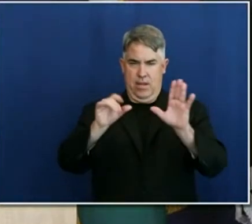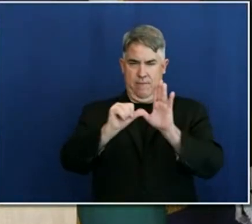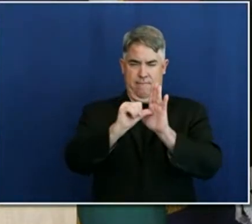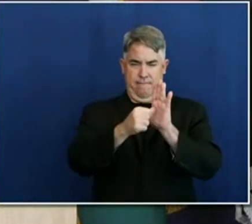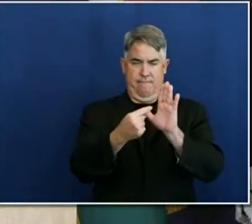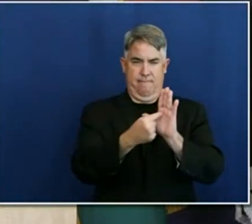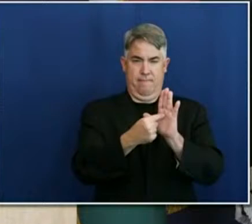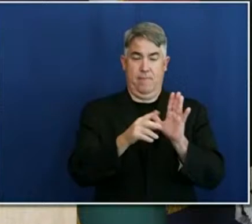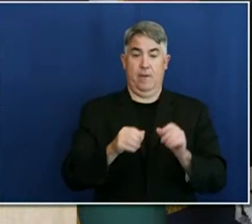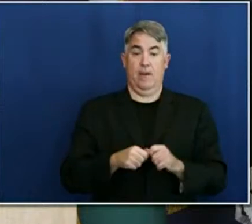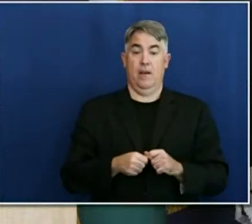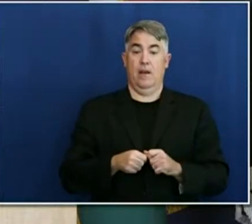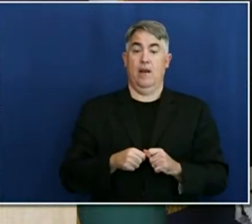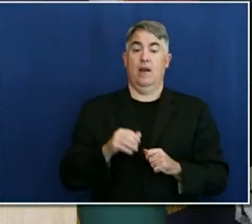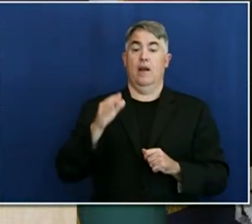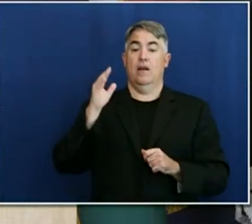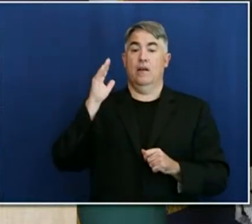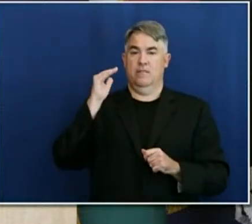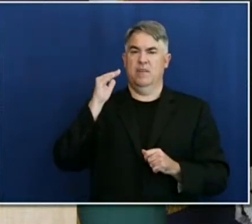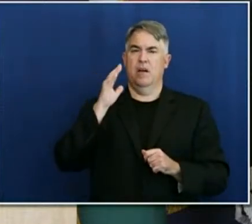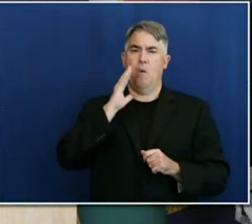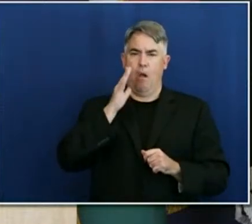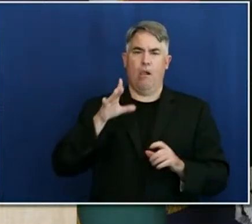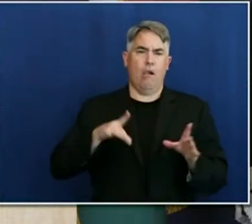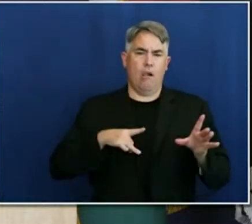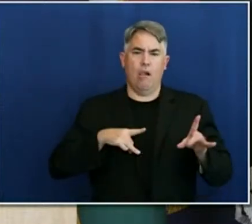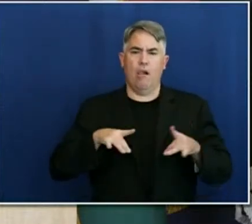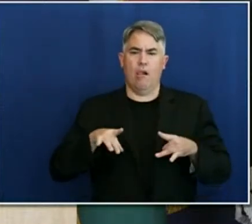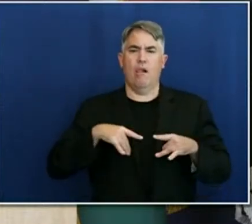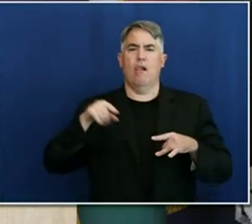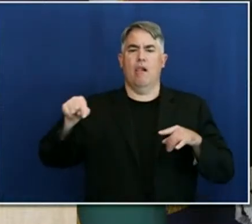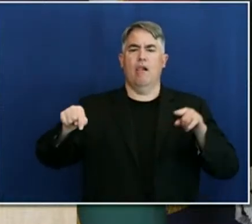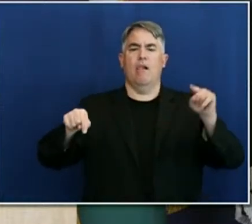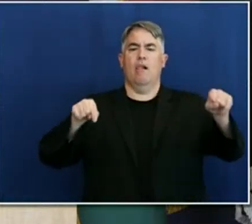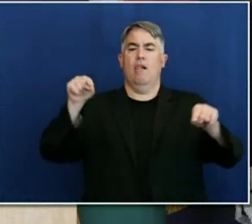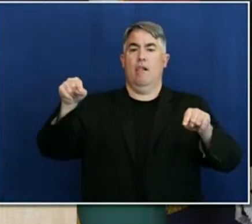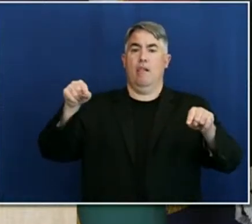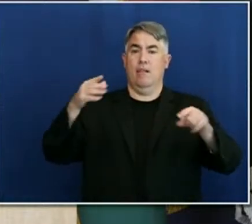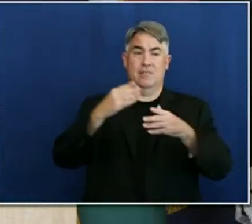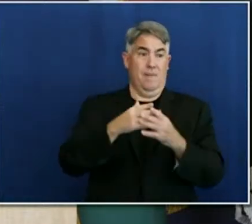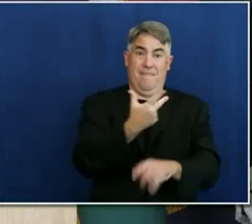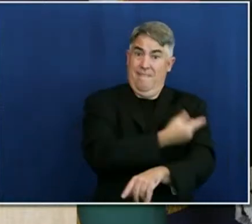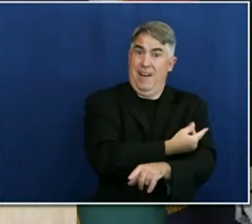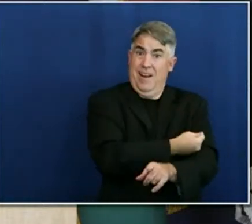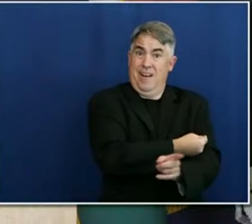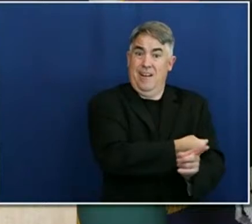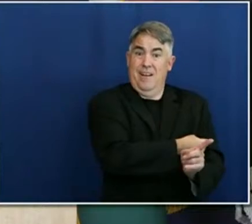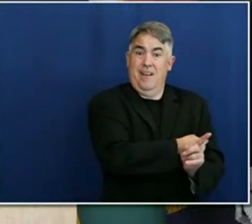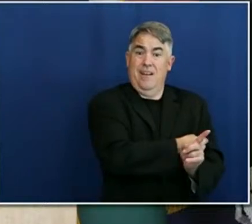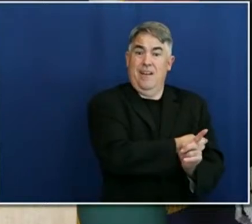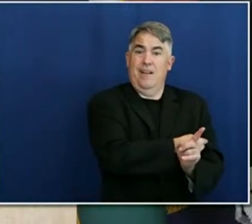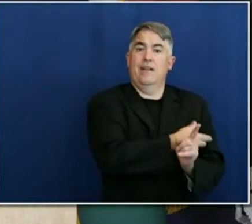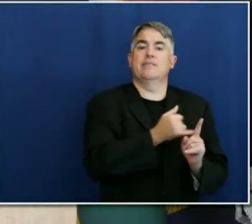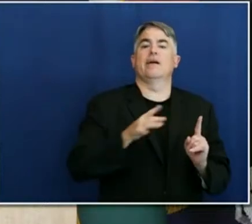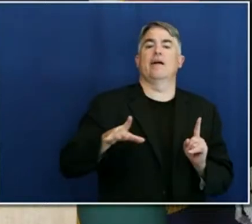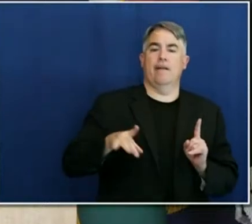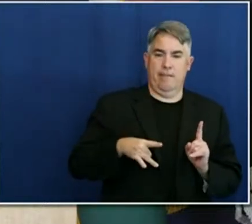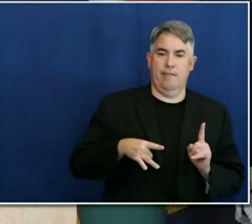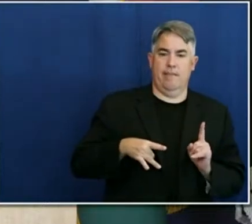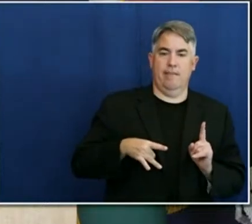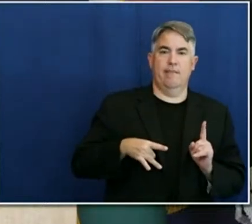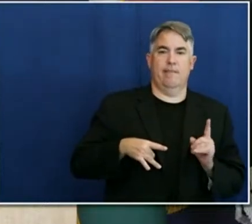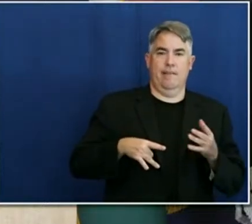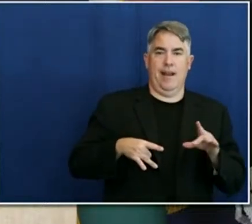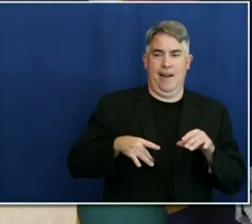have cases that test positive after vaccination. So this is not an unheard of entity. And we have